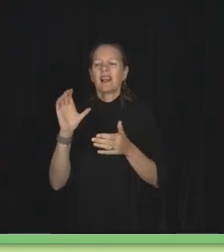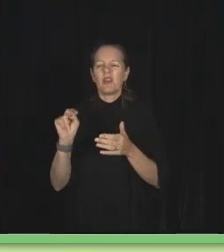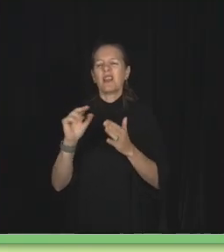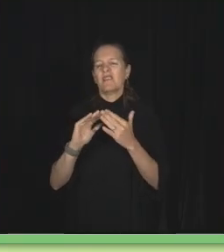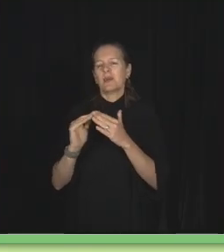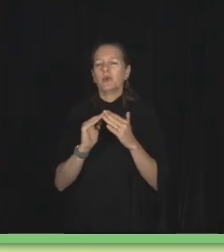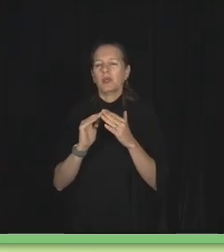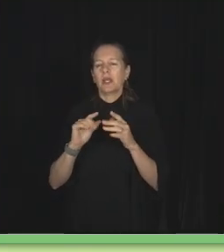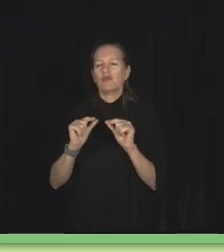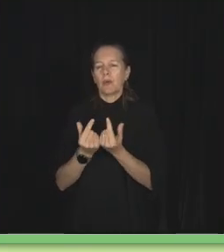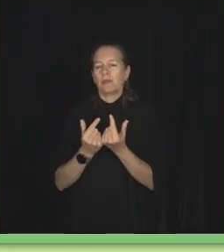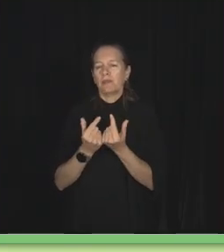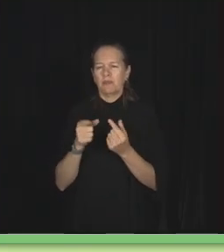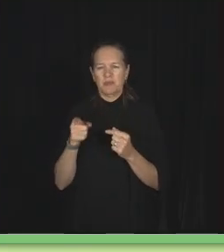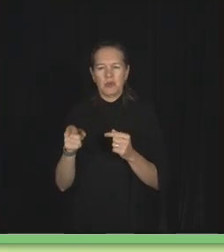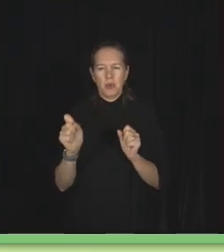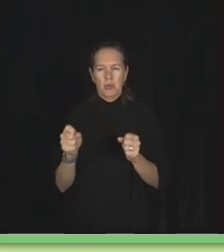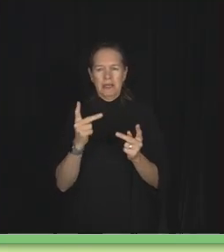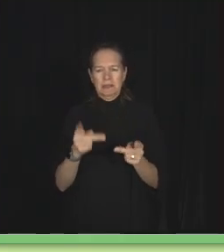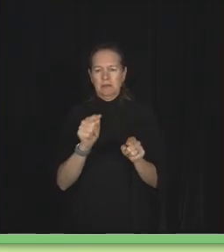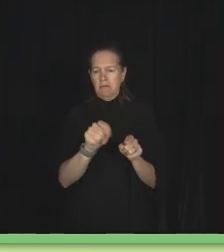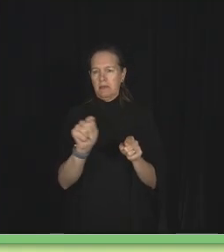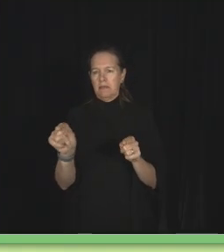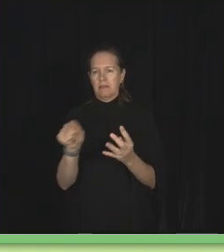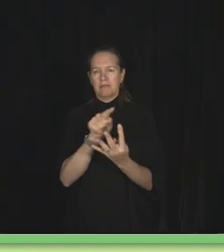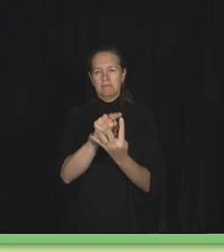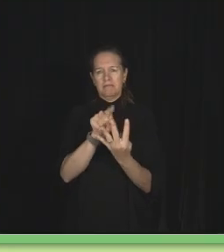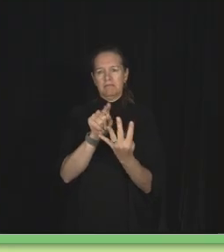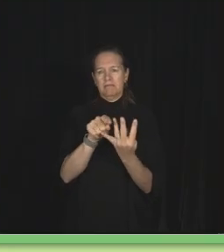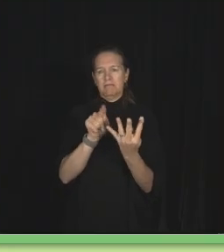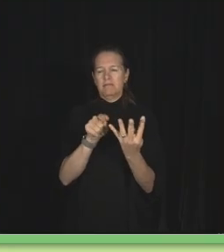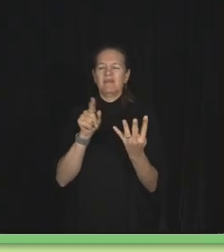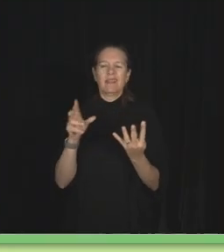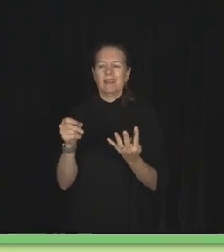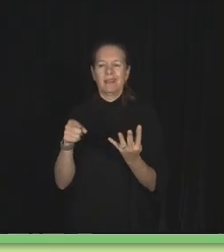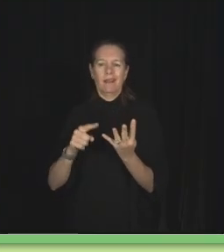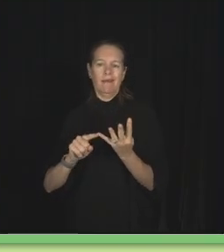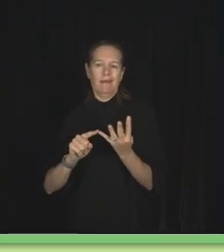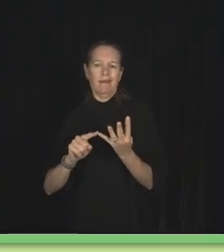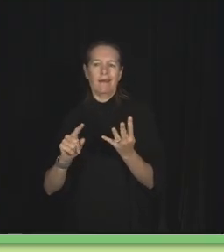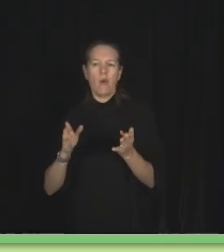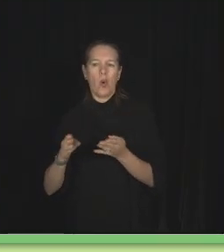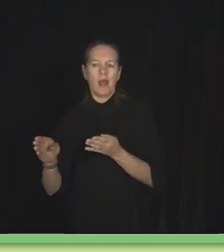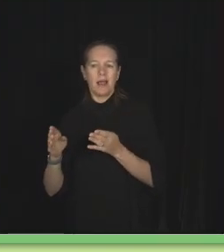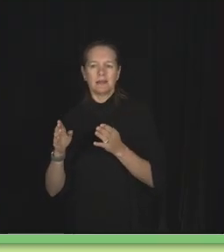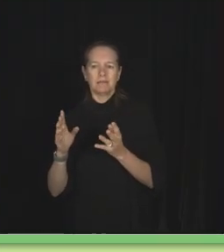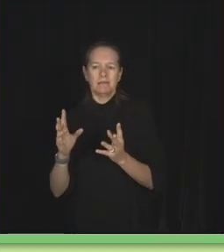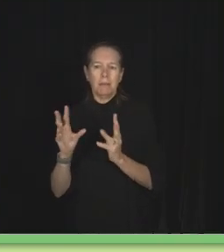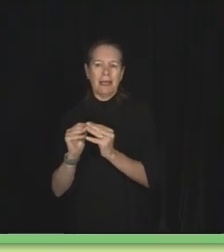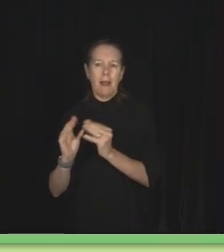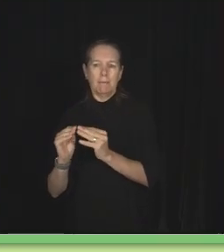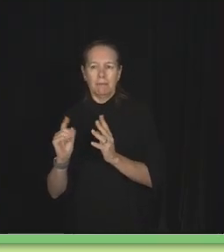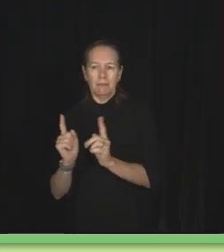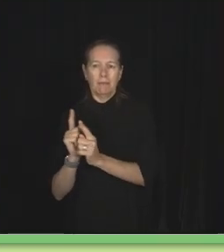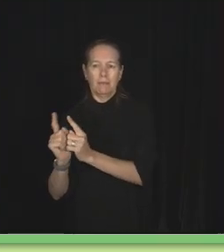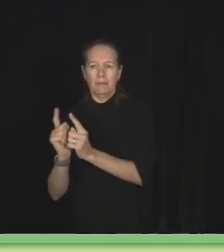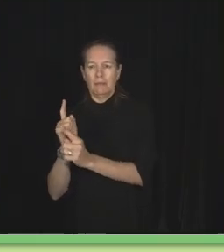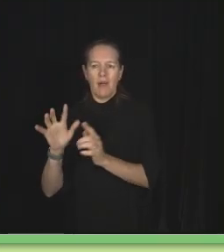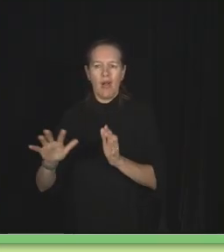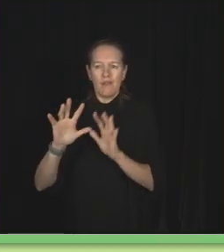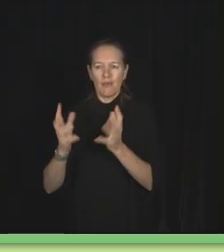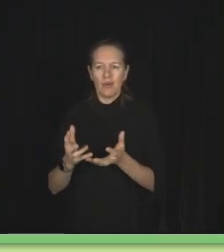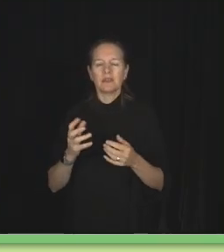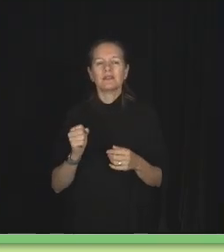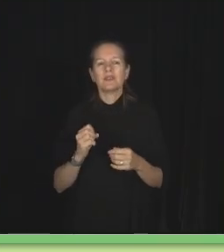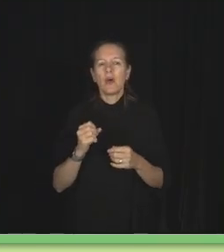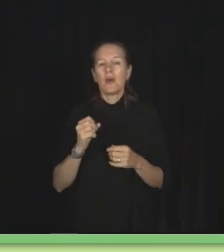groups, community.cncf.io for people that organize meetups all over the world. So please find a way to get involved. So I'm